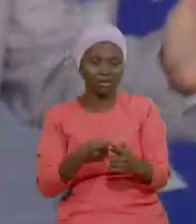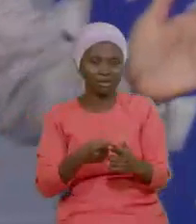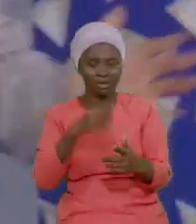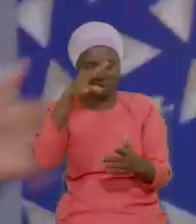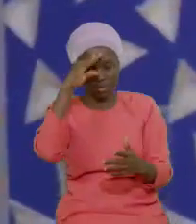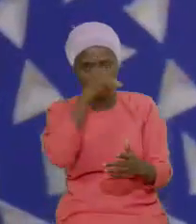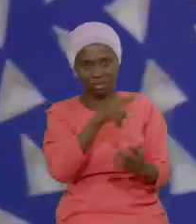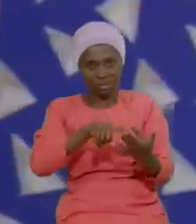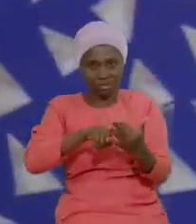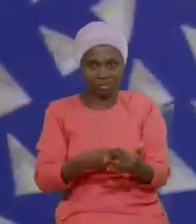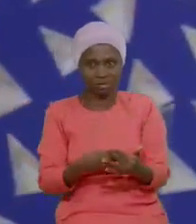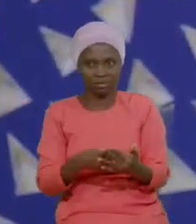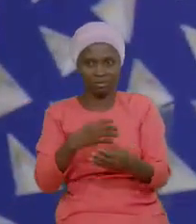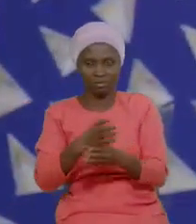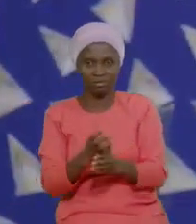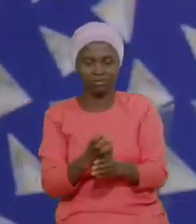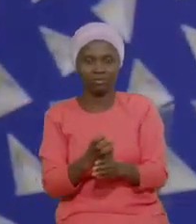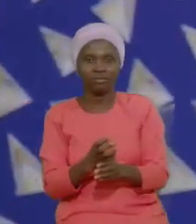of laboratory.